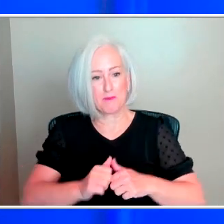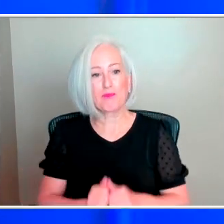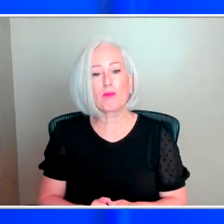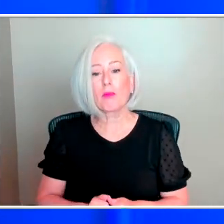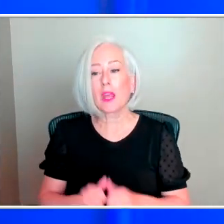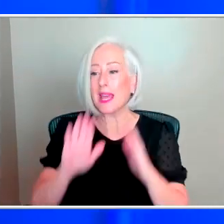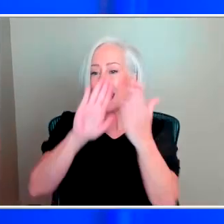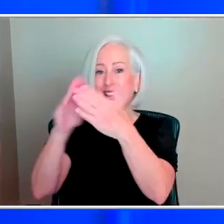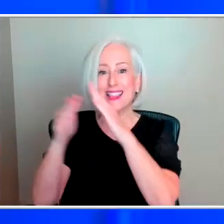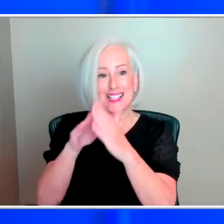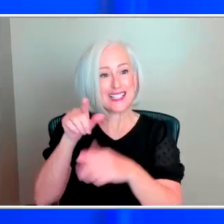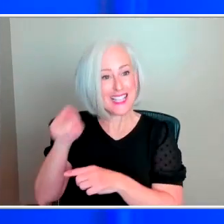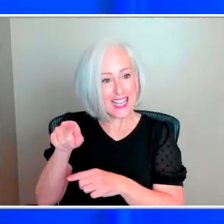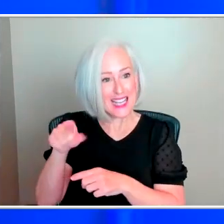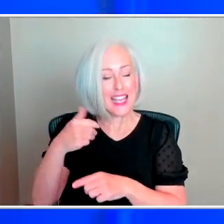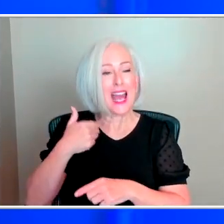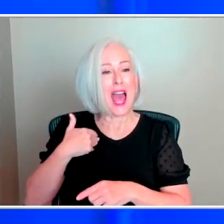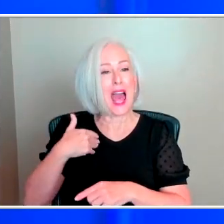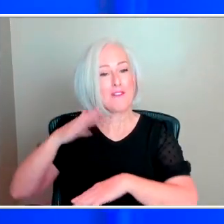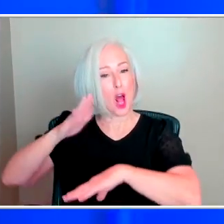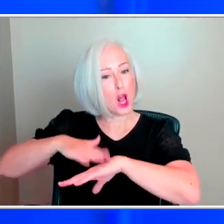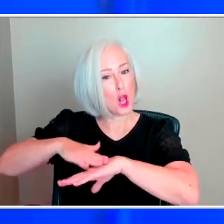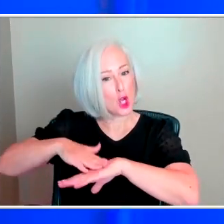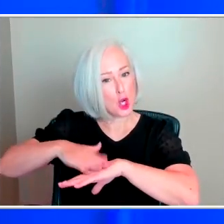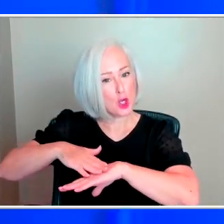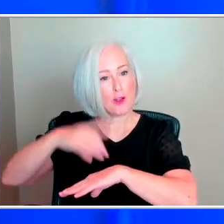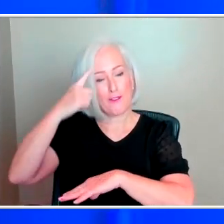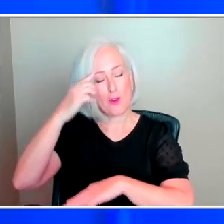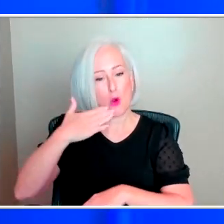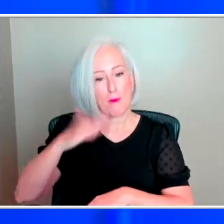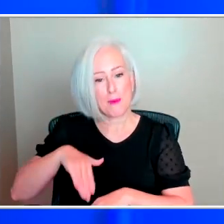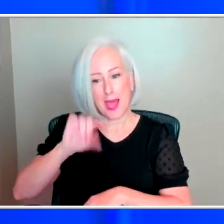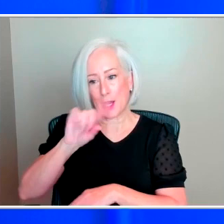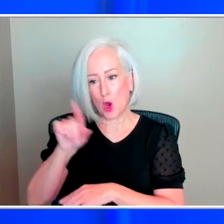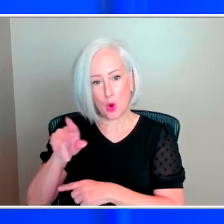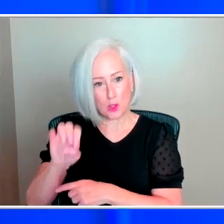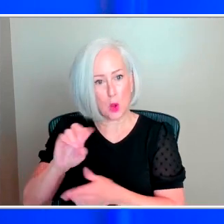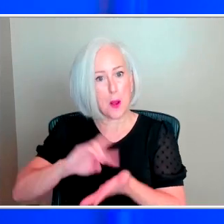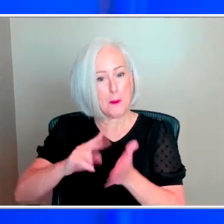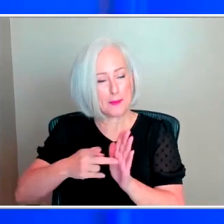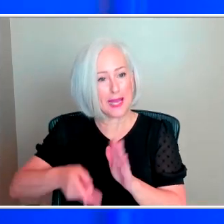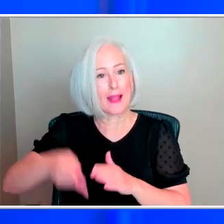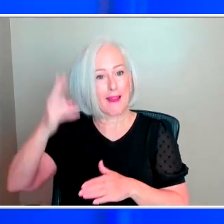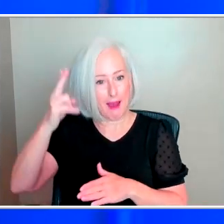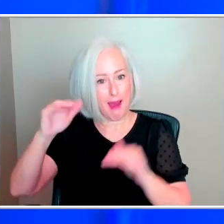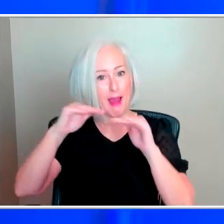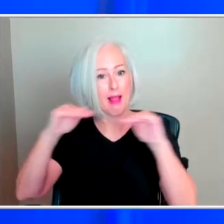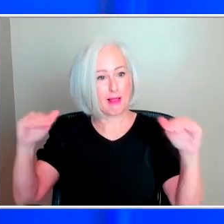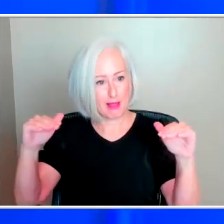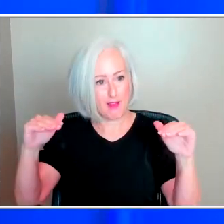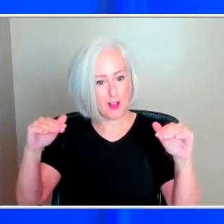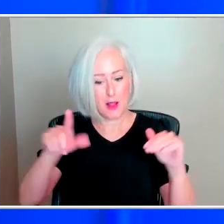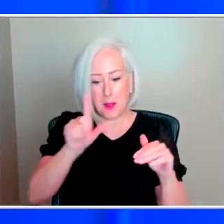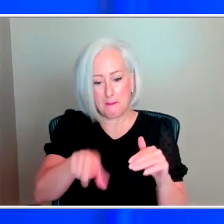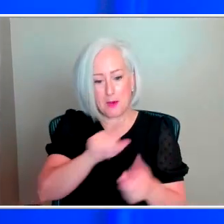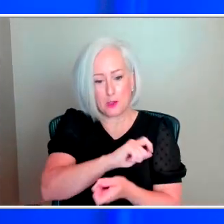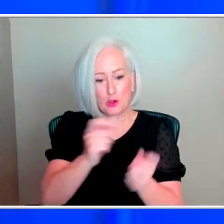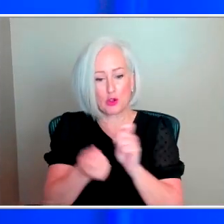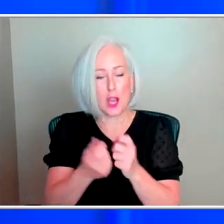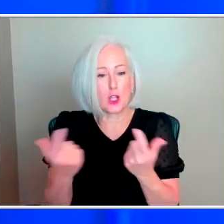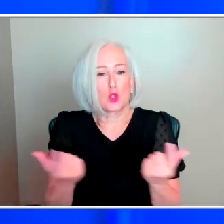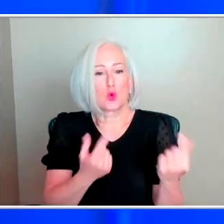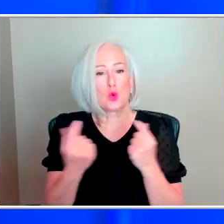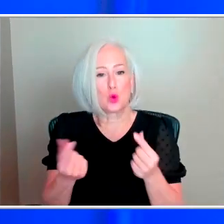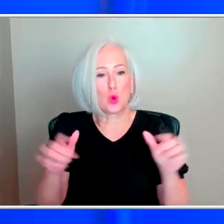they get ozone alerts, meaning that the levels are high and you ought to change your activity level. One of the